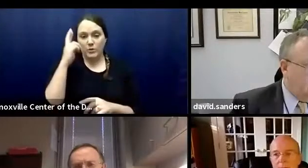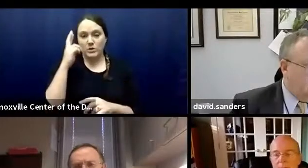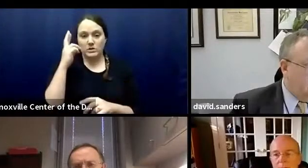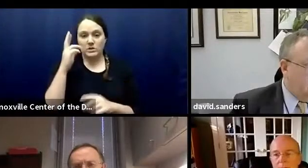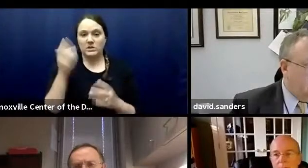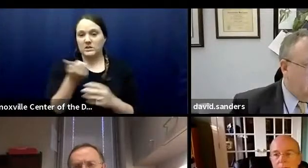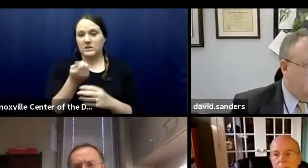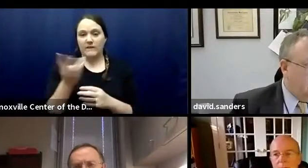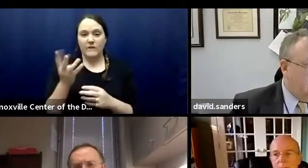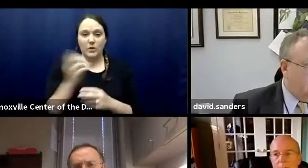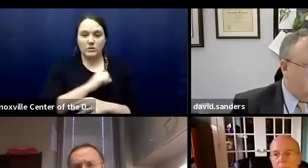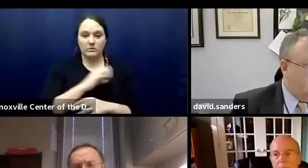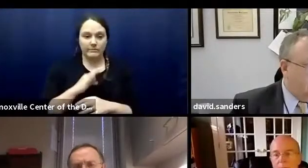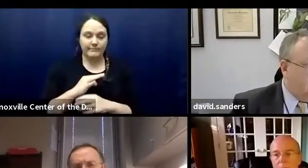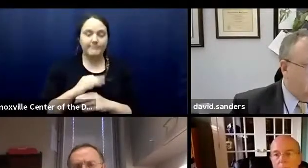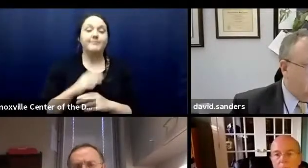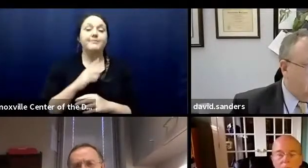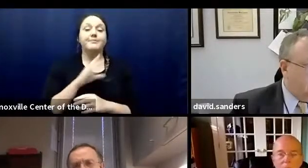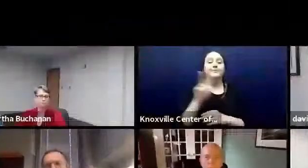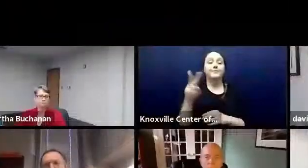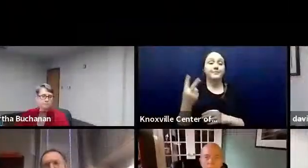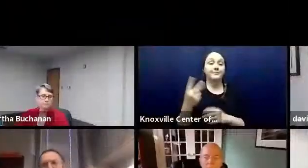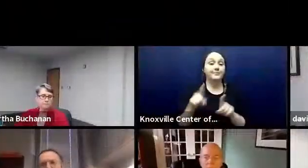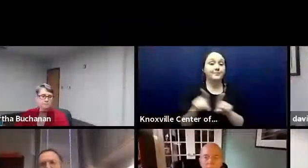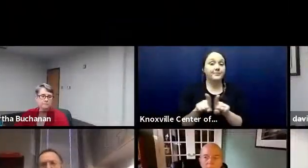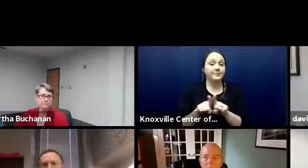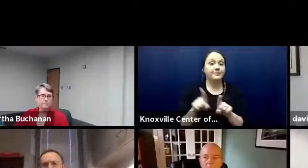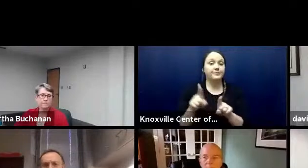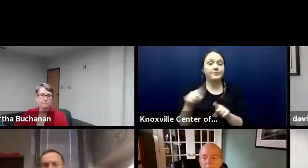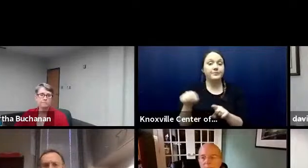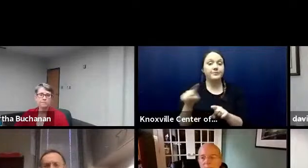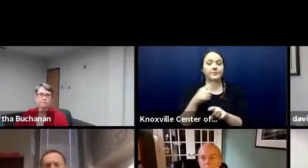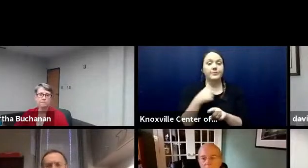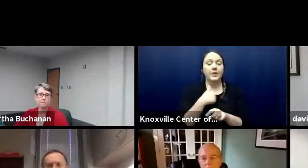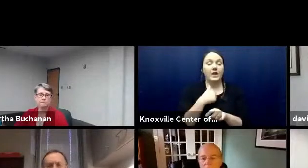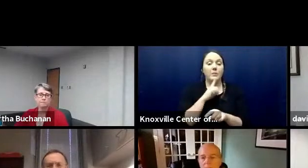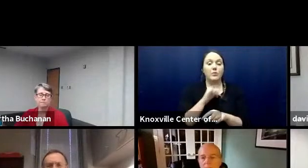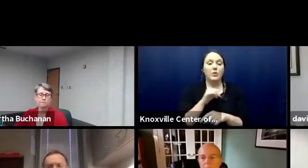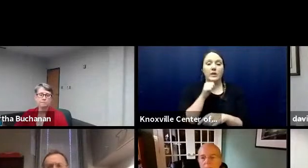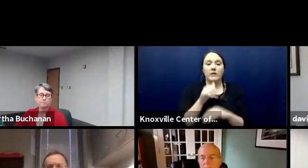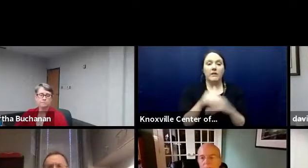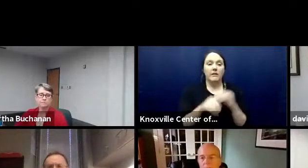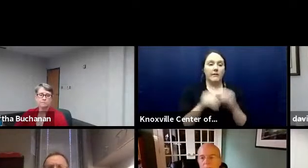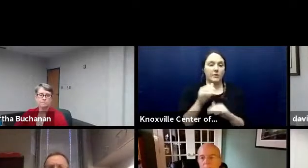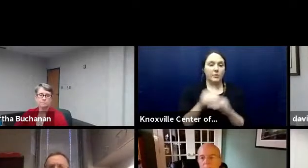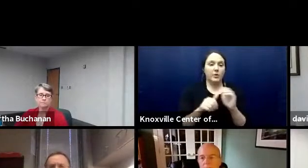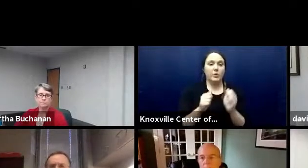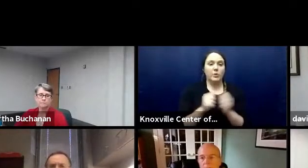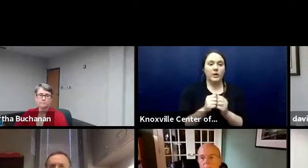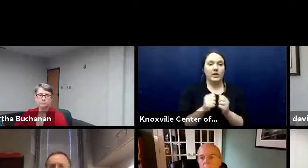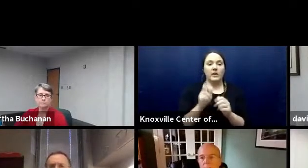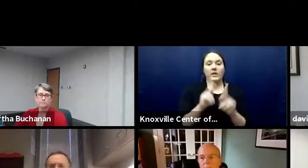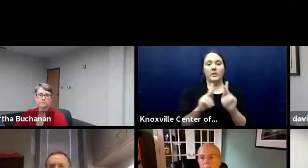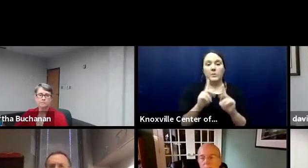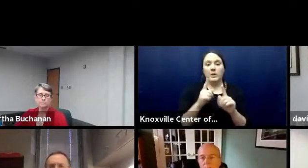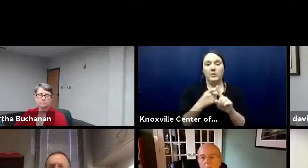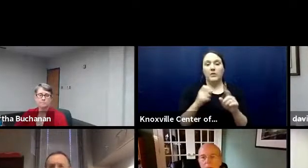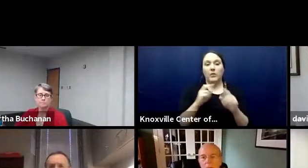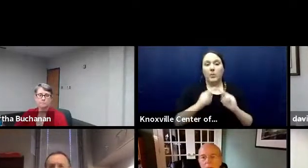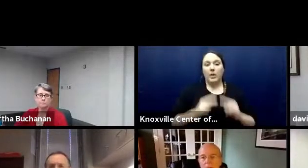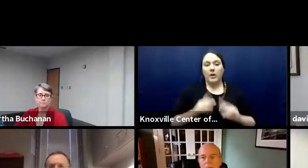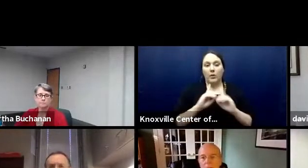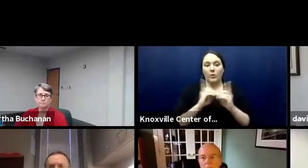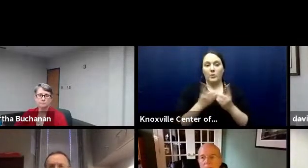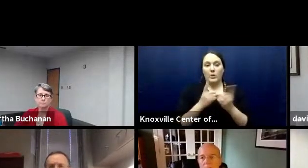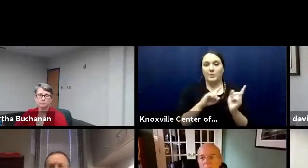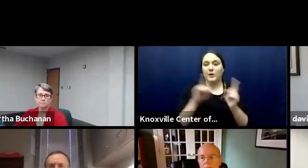manpower. And second of all, they're not, I really am uncomfortable with folks from the health department going out